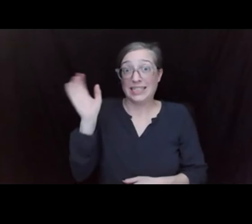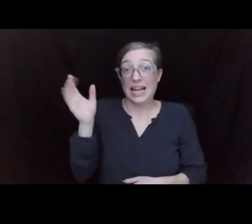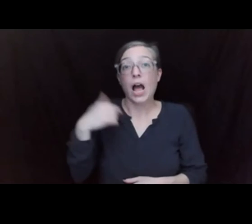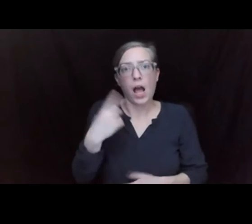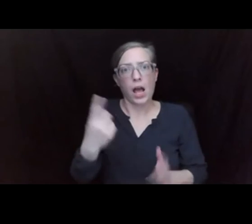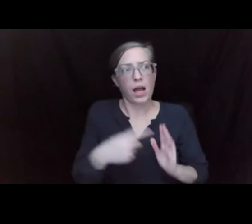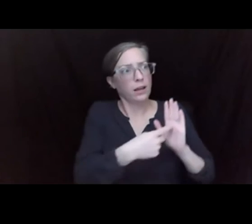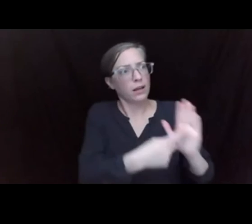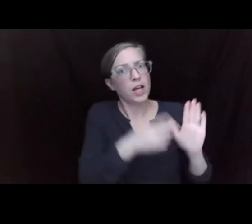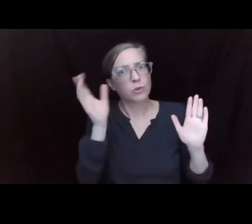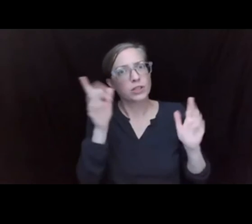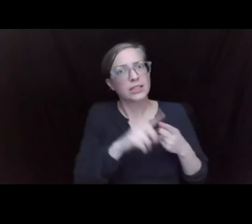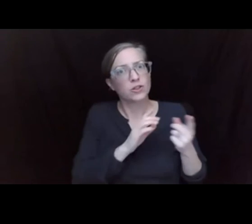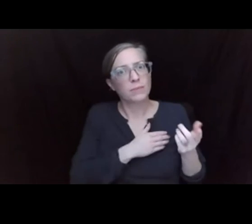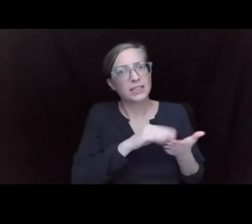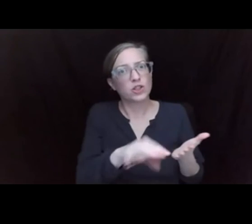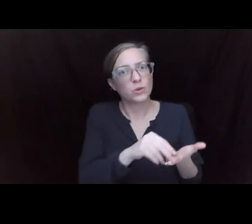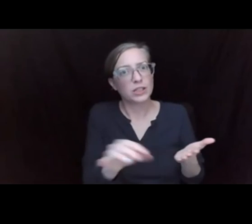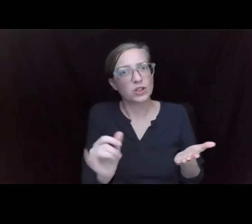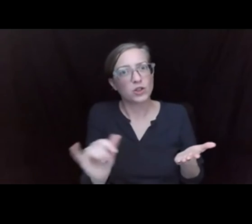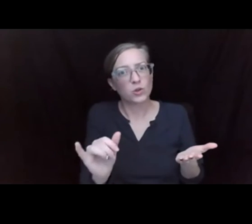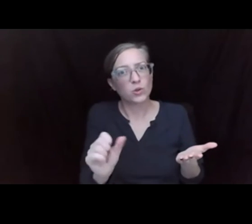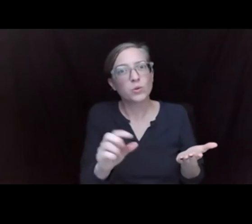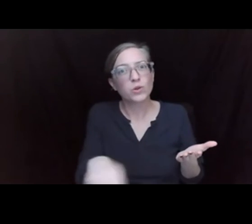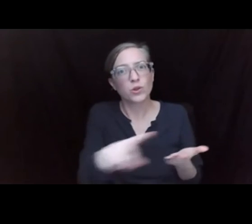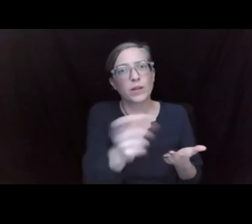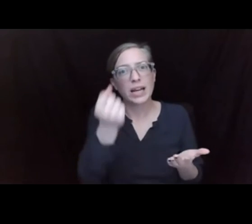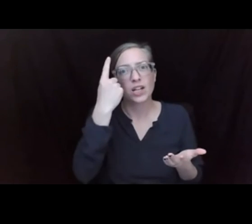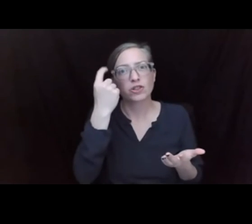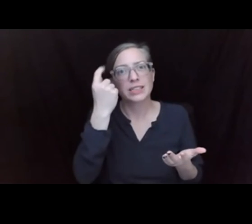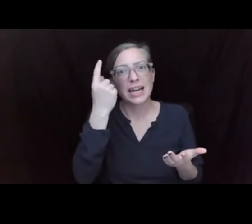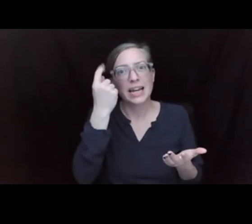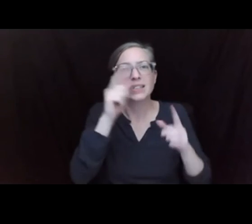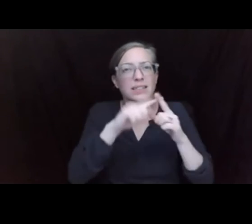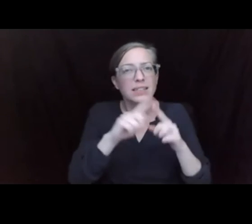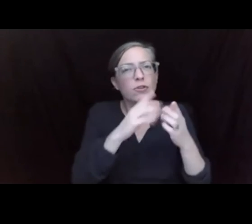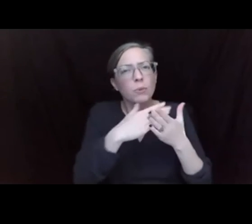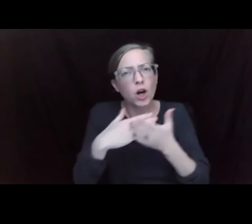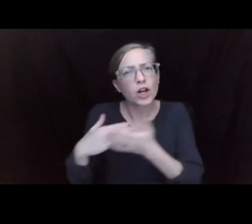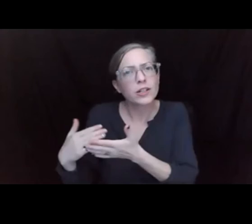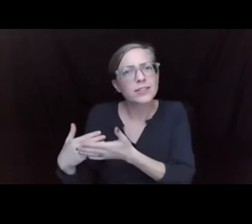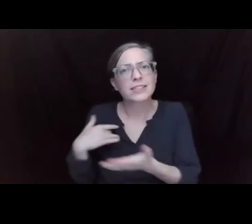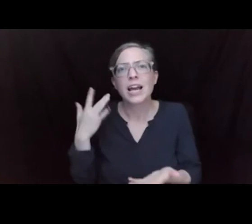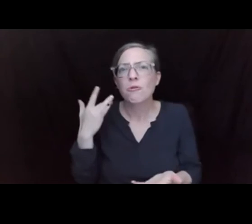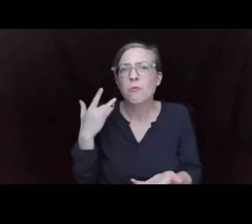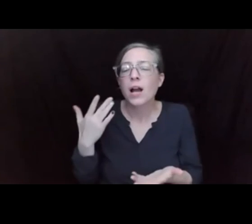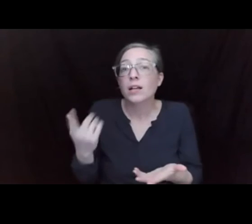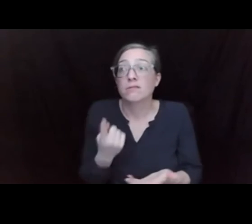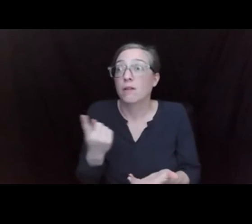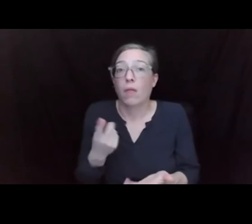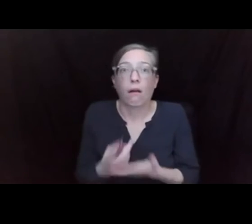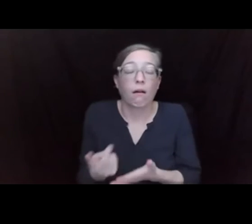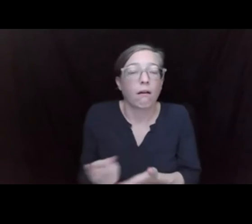way, when they are doing experiments, the electrosmotic flow is not working well because the particle is going backward or something, they can actually